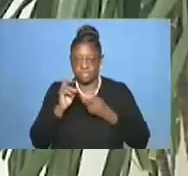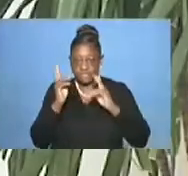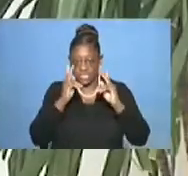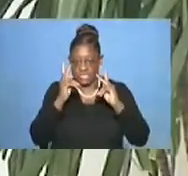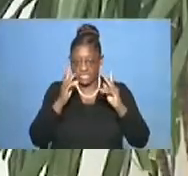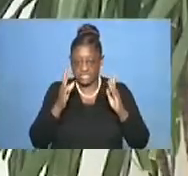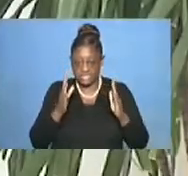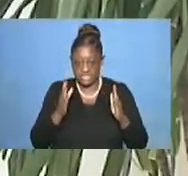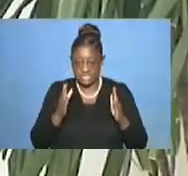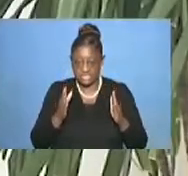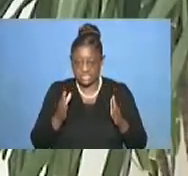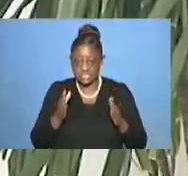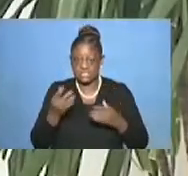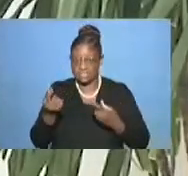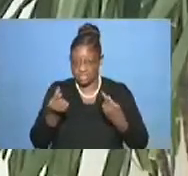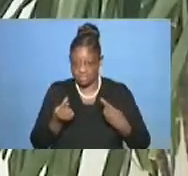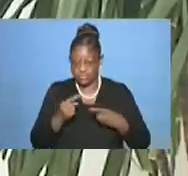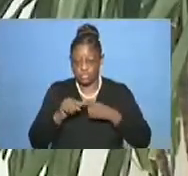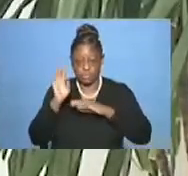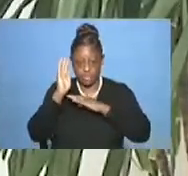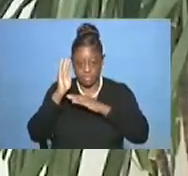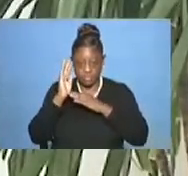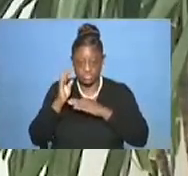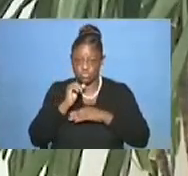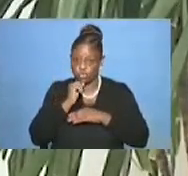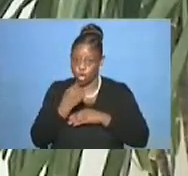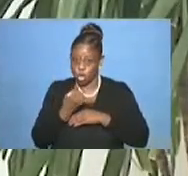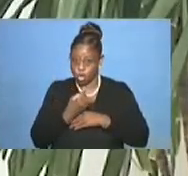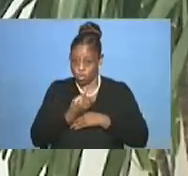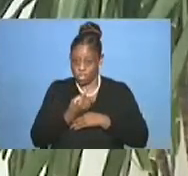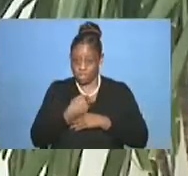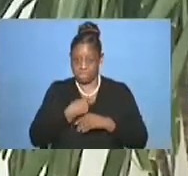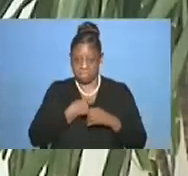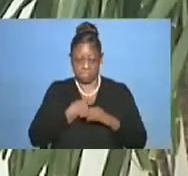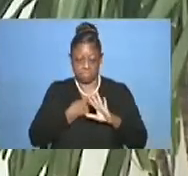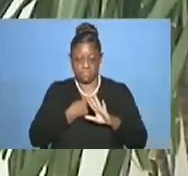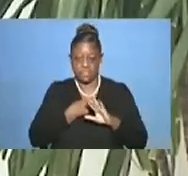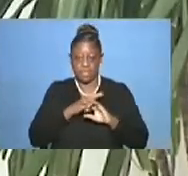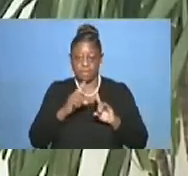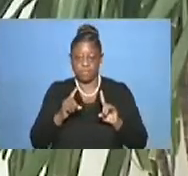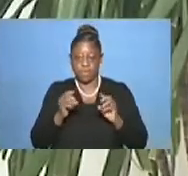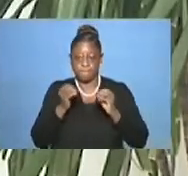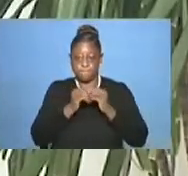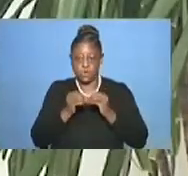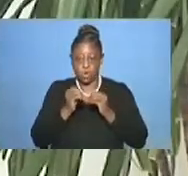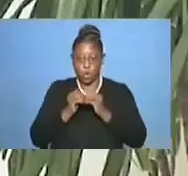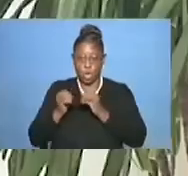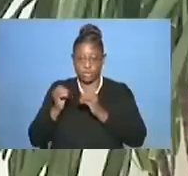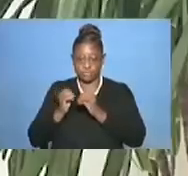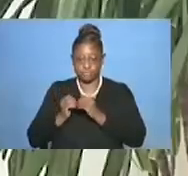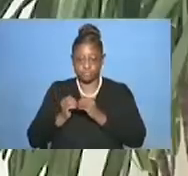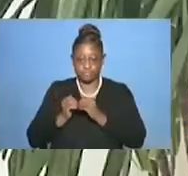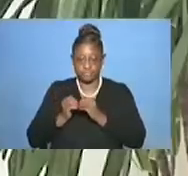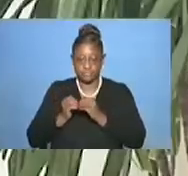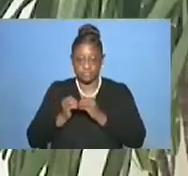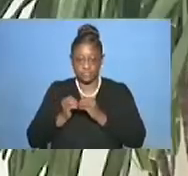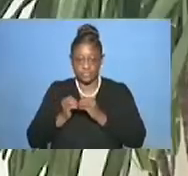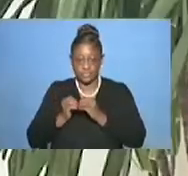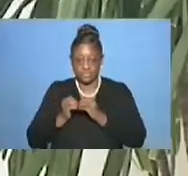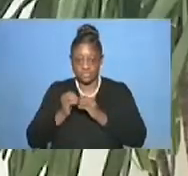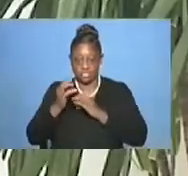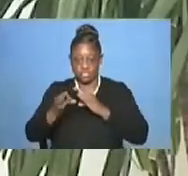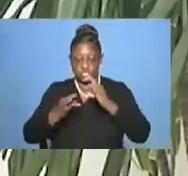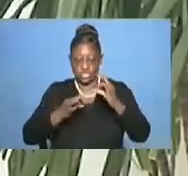visits to the Bahamas, not only me, to have more exchange